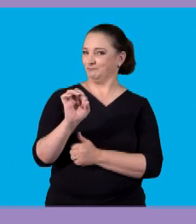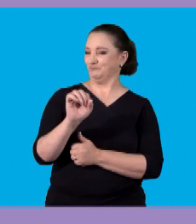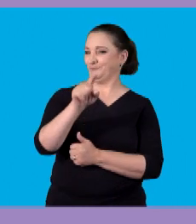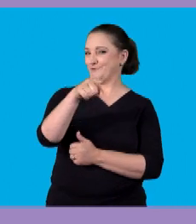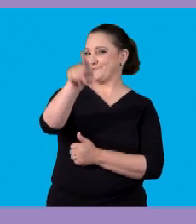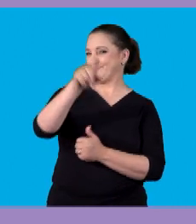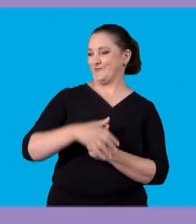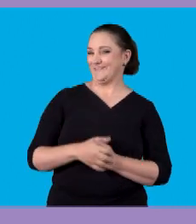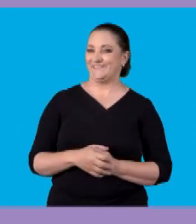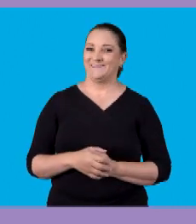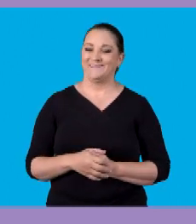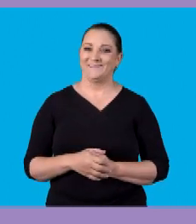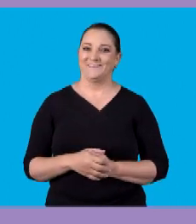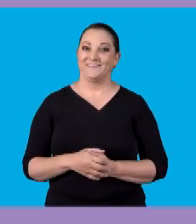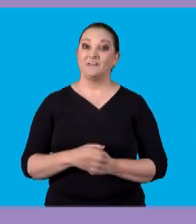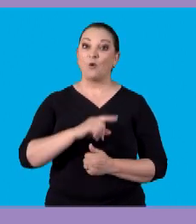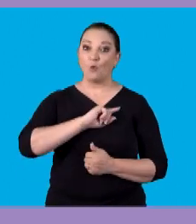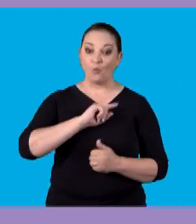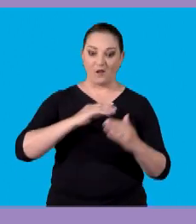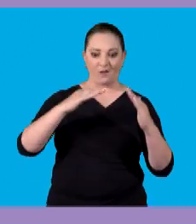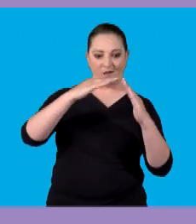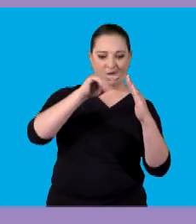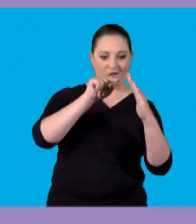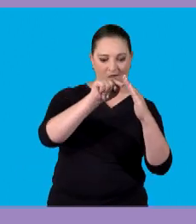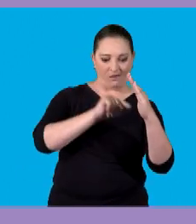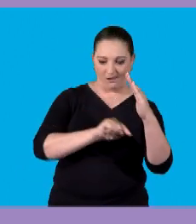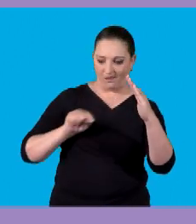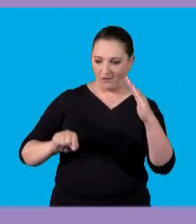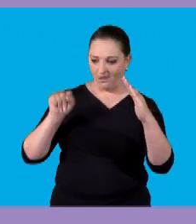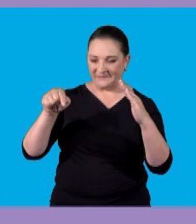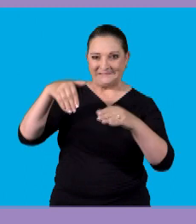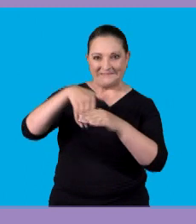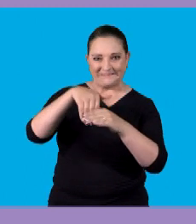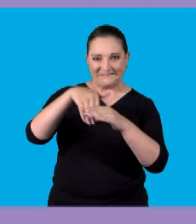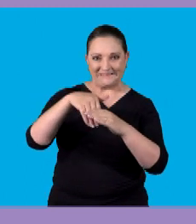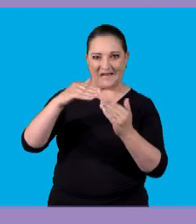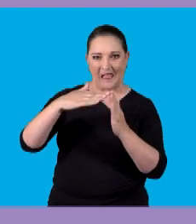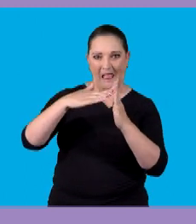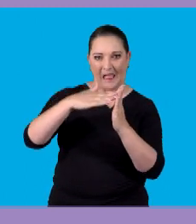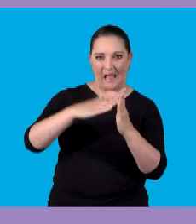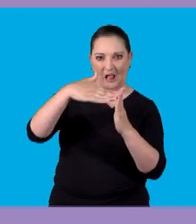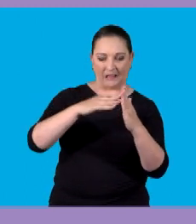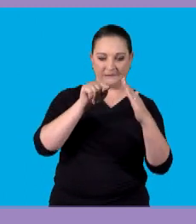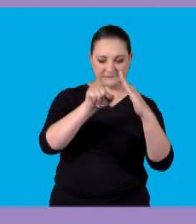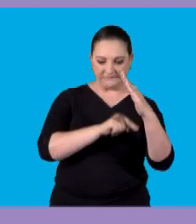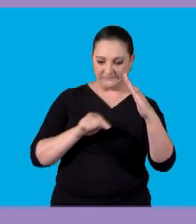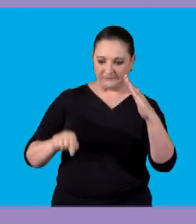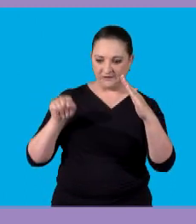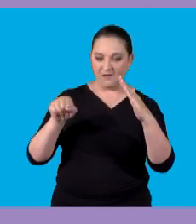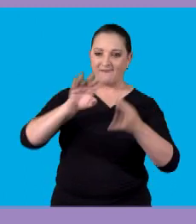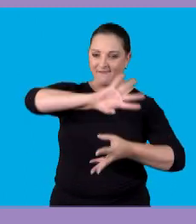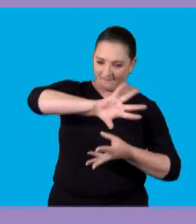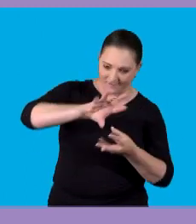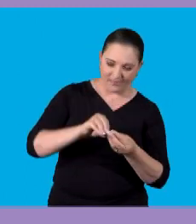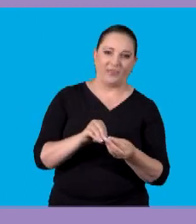360 degrees, then you are correct, because all of the angles inside this quadrilateral, the